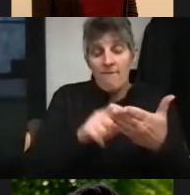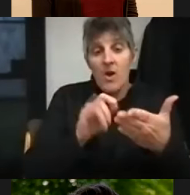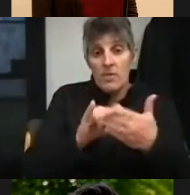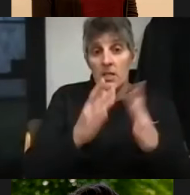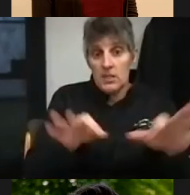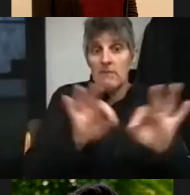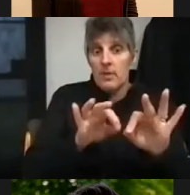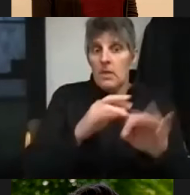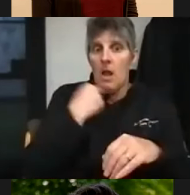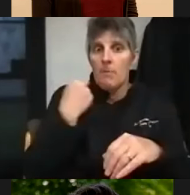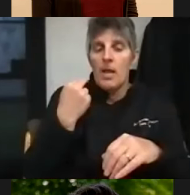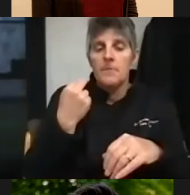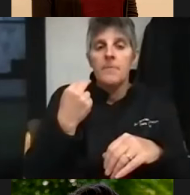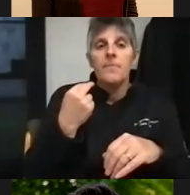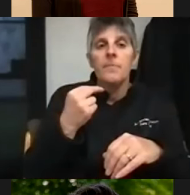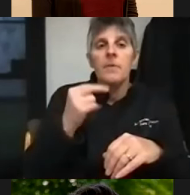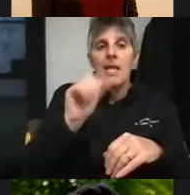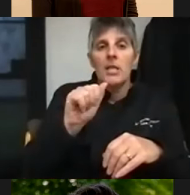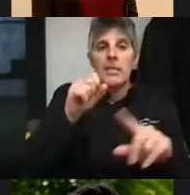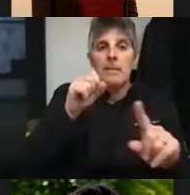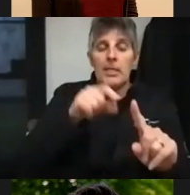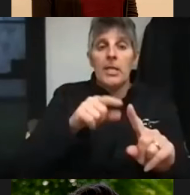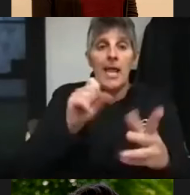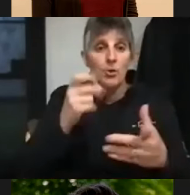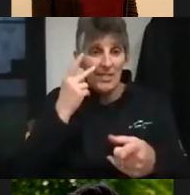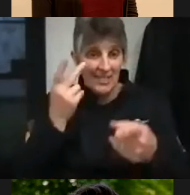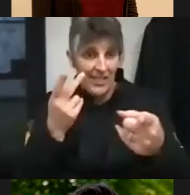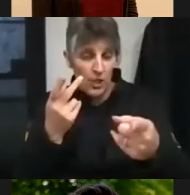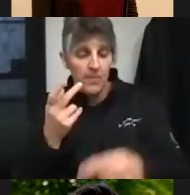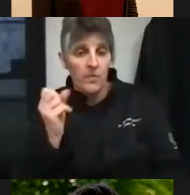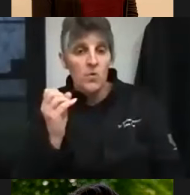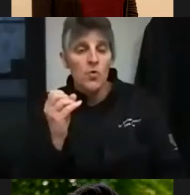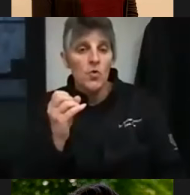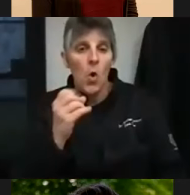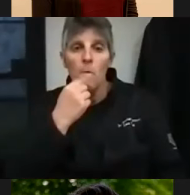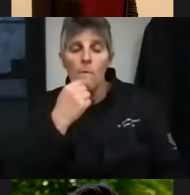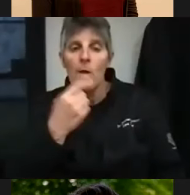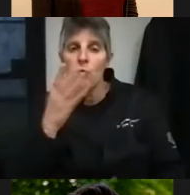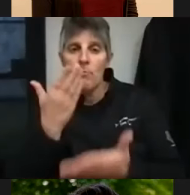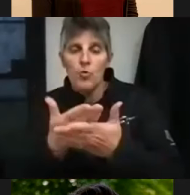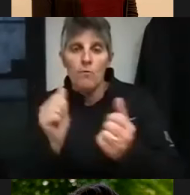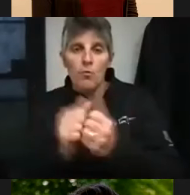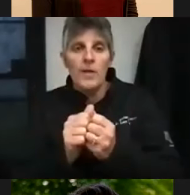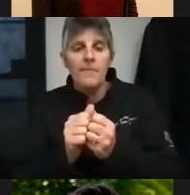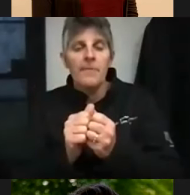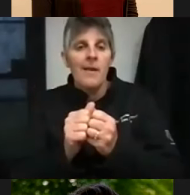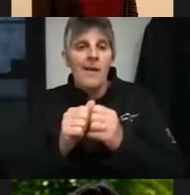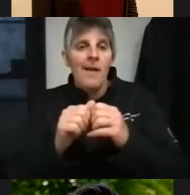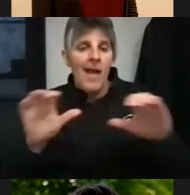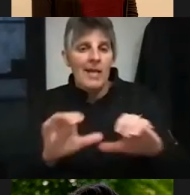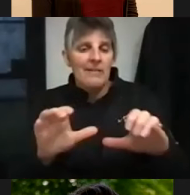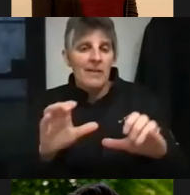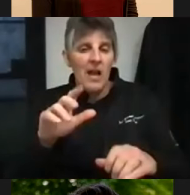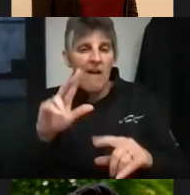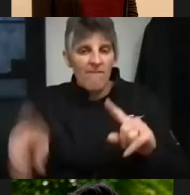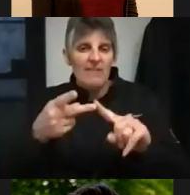significant compromise is the calcium signaling pathway. As you can see here, so when we probe the CAMK2 activity, which is a